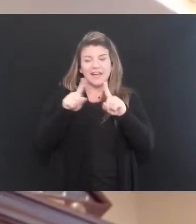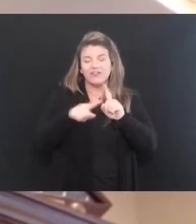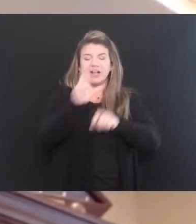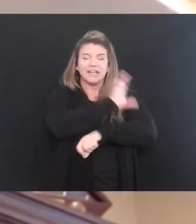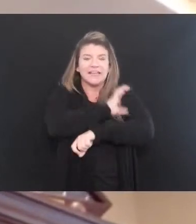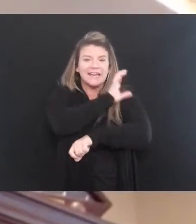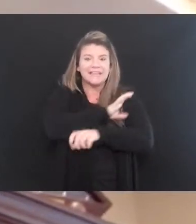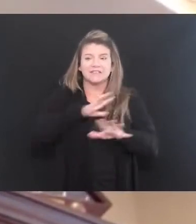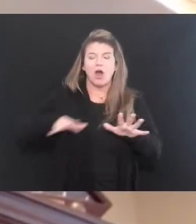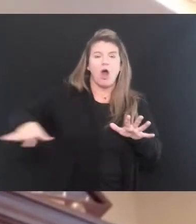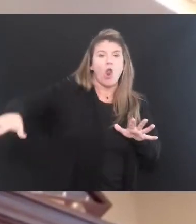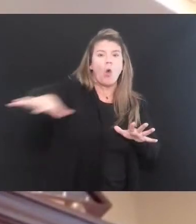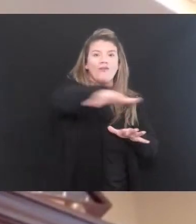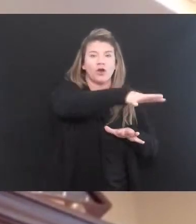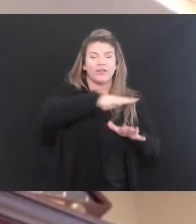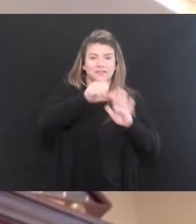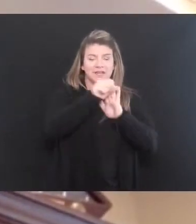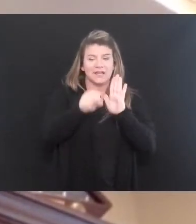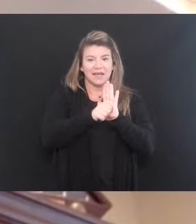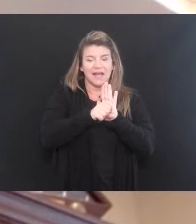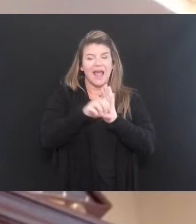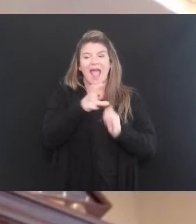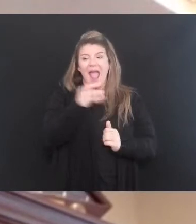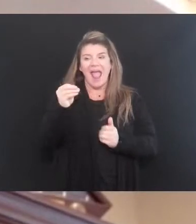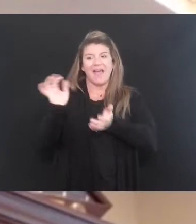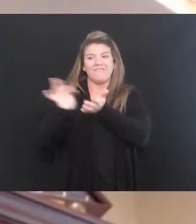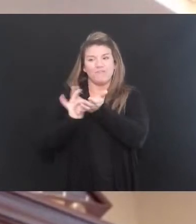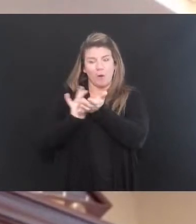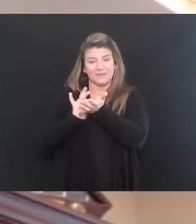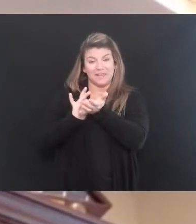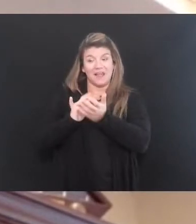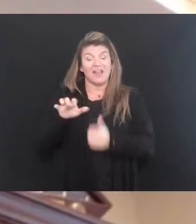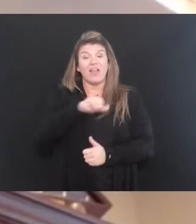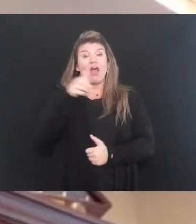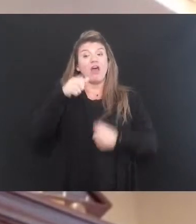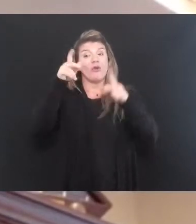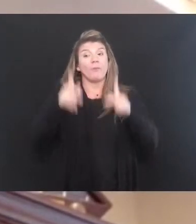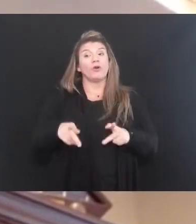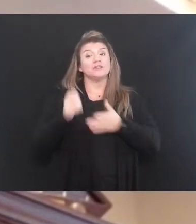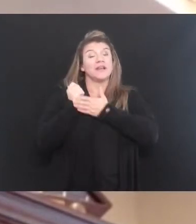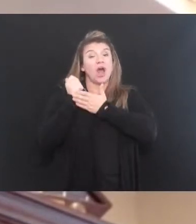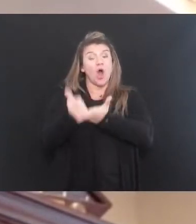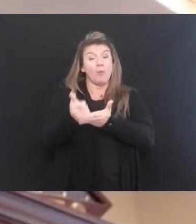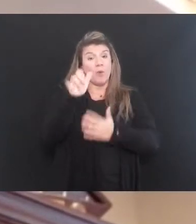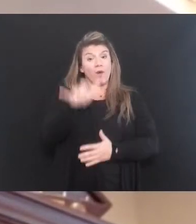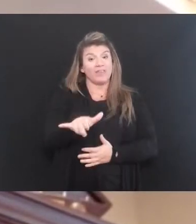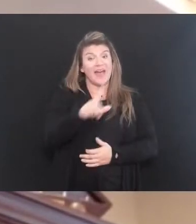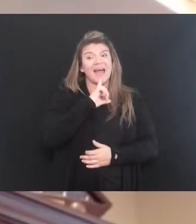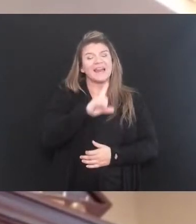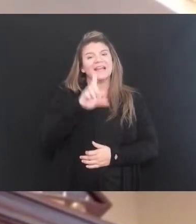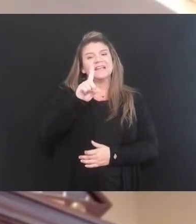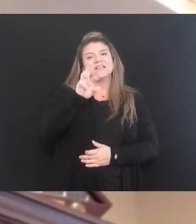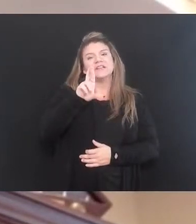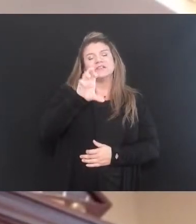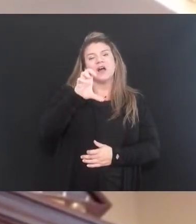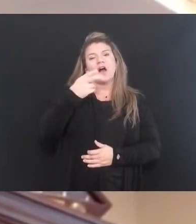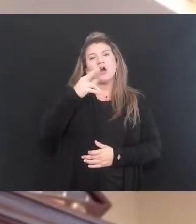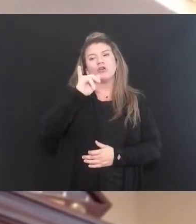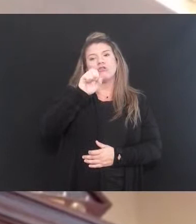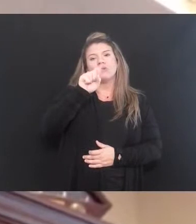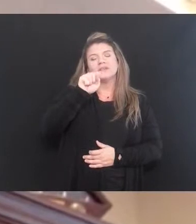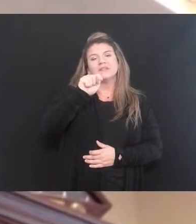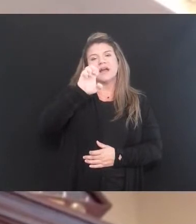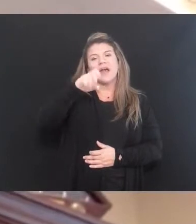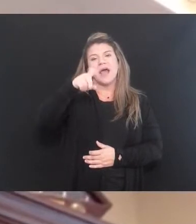the state, as well in pharmacies. The other person helping to lead that effort is Dr. Krista Capehart